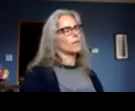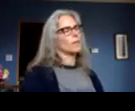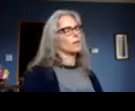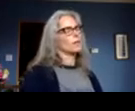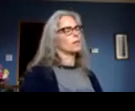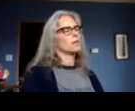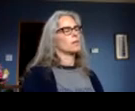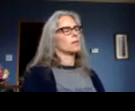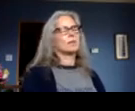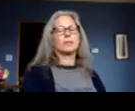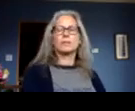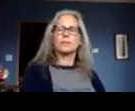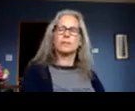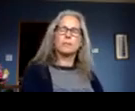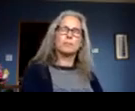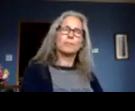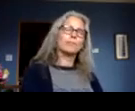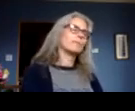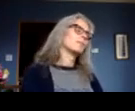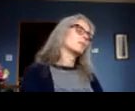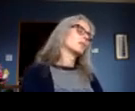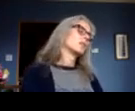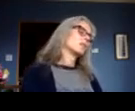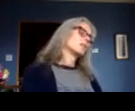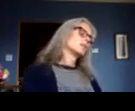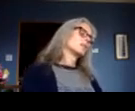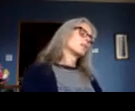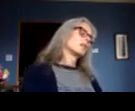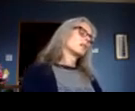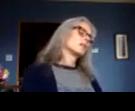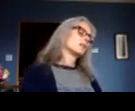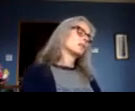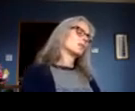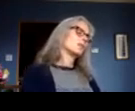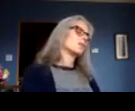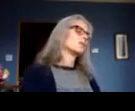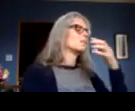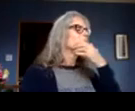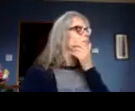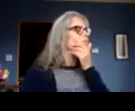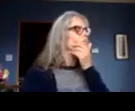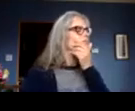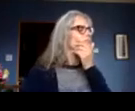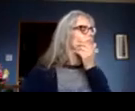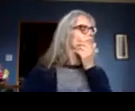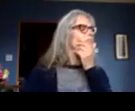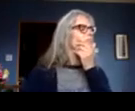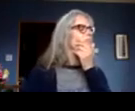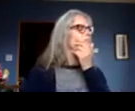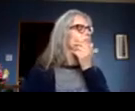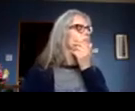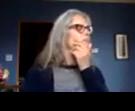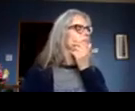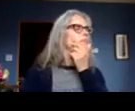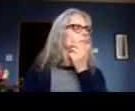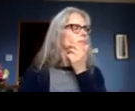Classroom automatically switched editing rights away from them to you as the teacher. Any co-teacher now suddenly has editing rights on this document